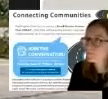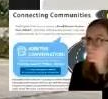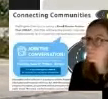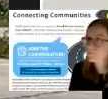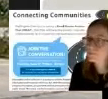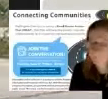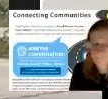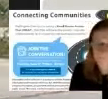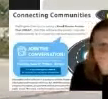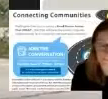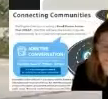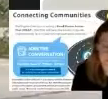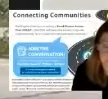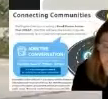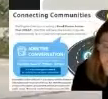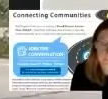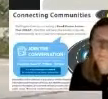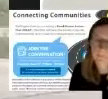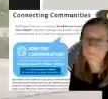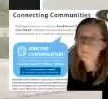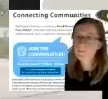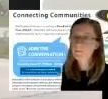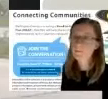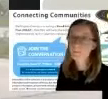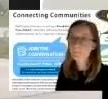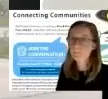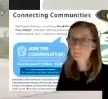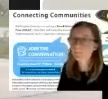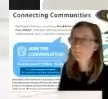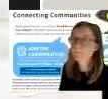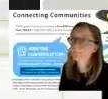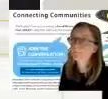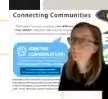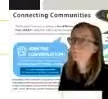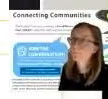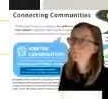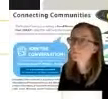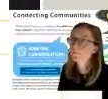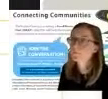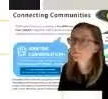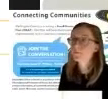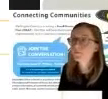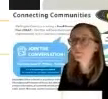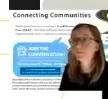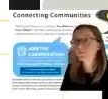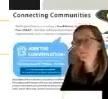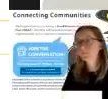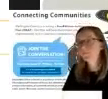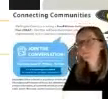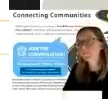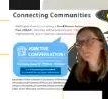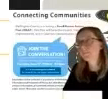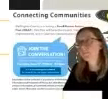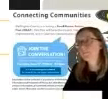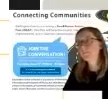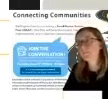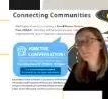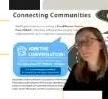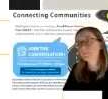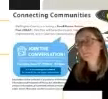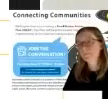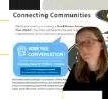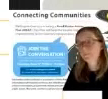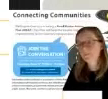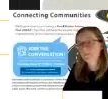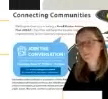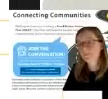next slide, please. Now, within each of these criteria groups, we consider more specific